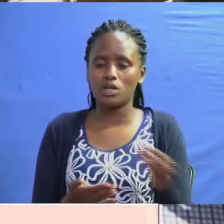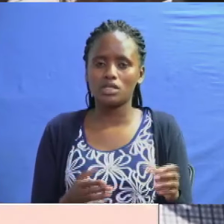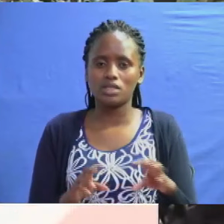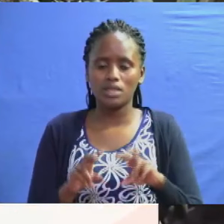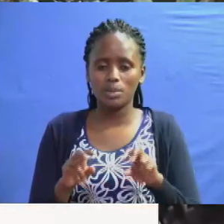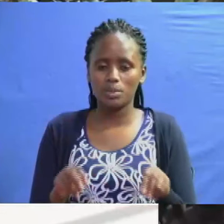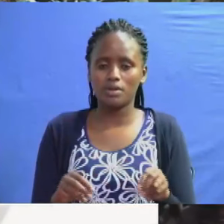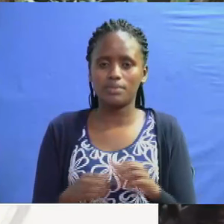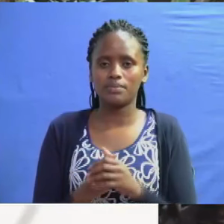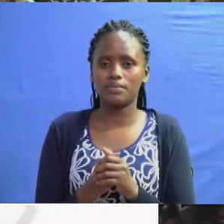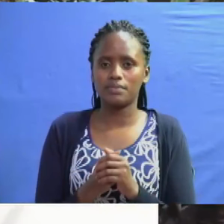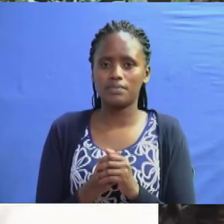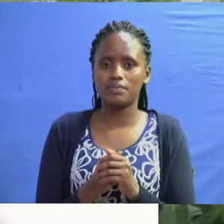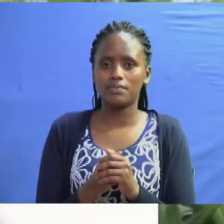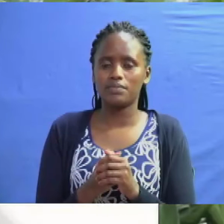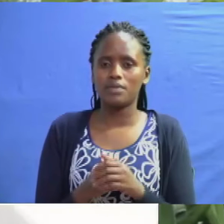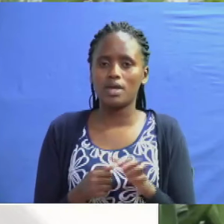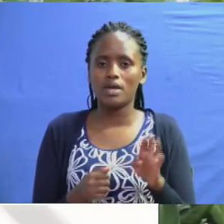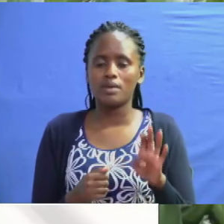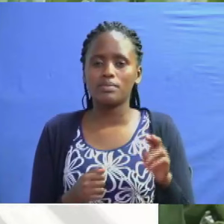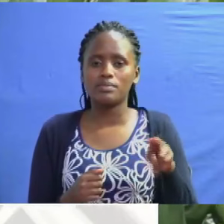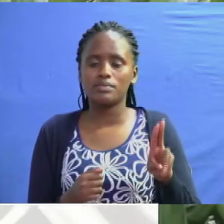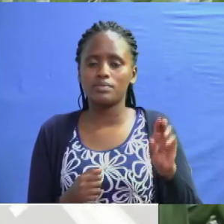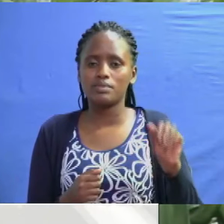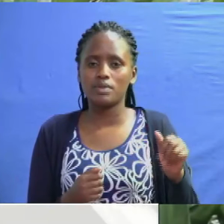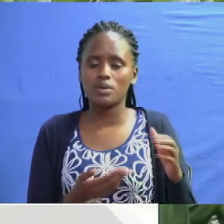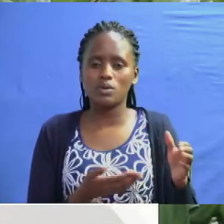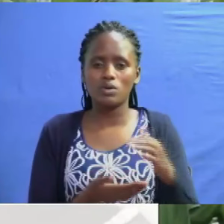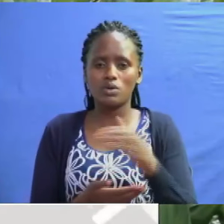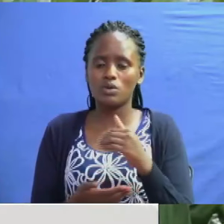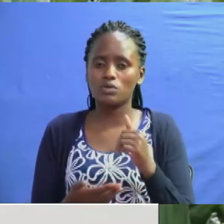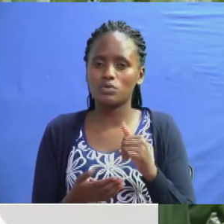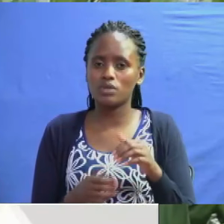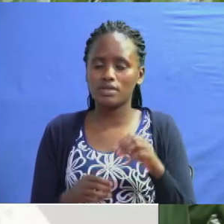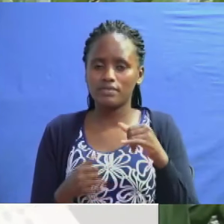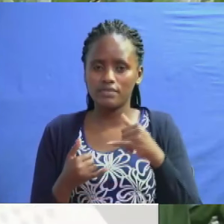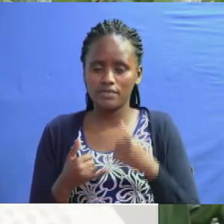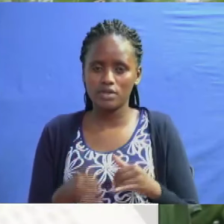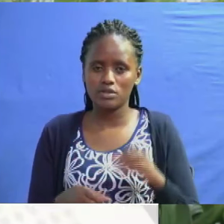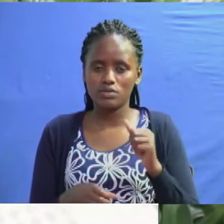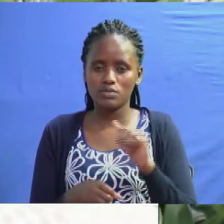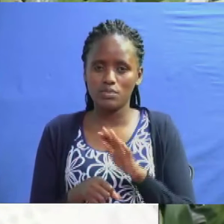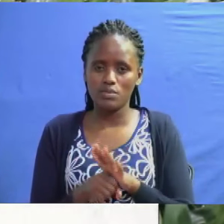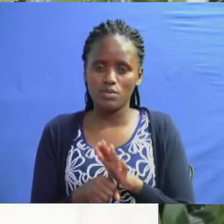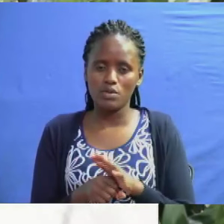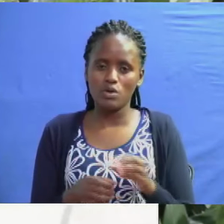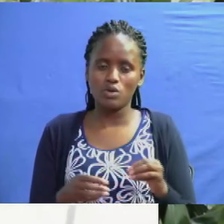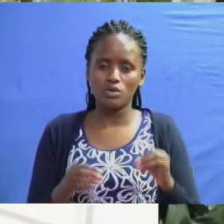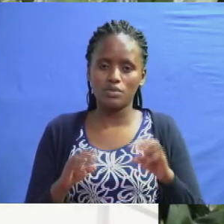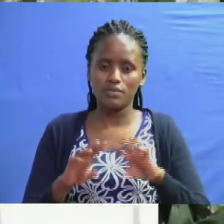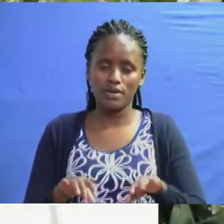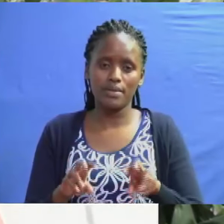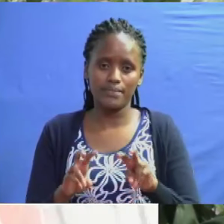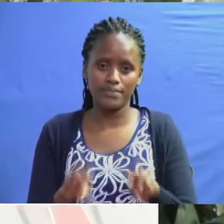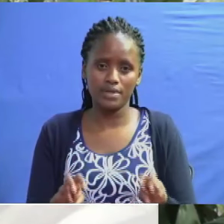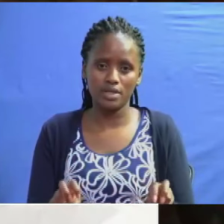profitably. Farmers in Busia have been called on to invest more on oil crops, with KARLO putting across measures